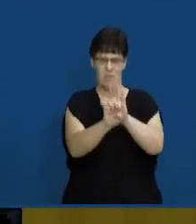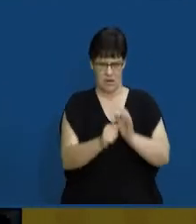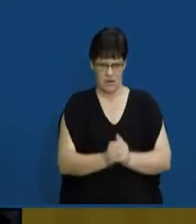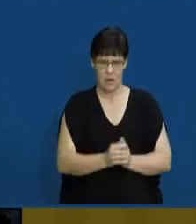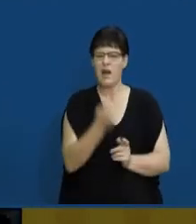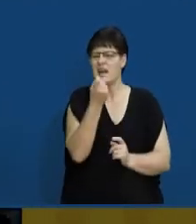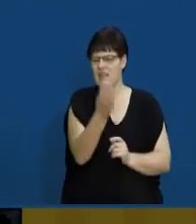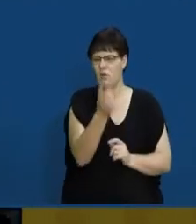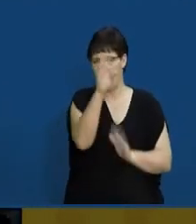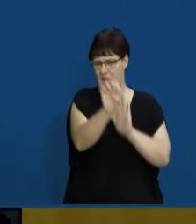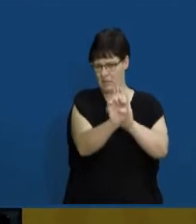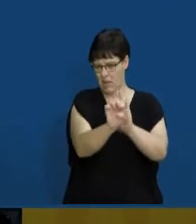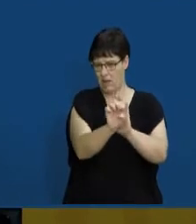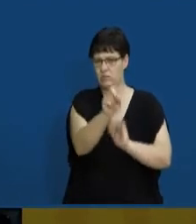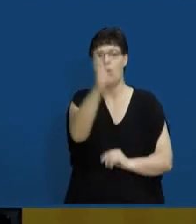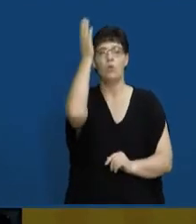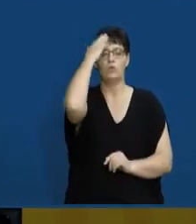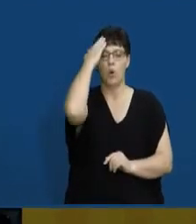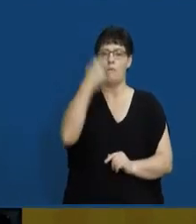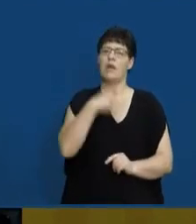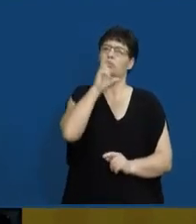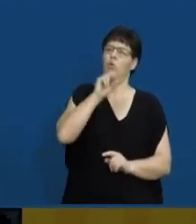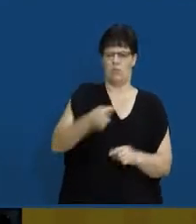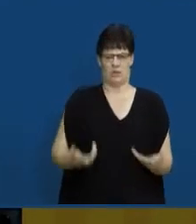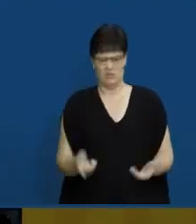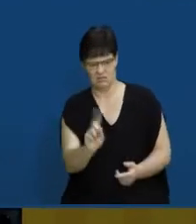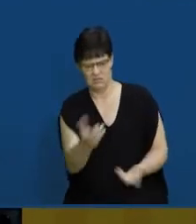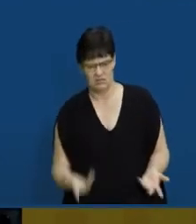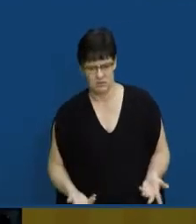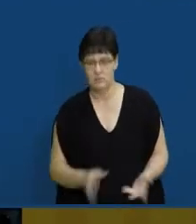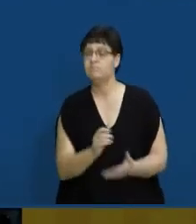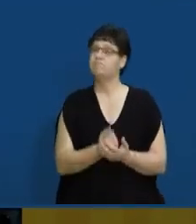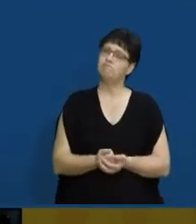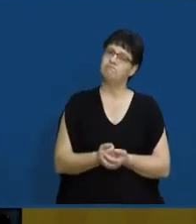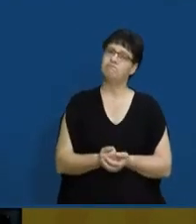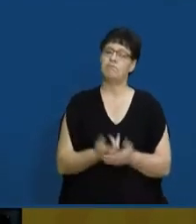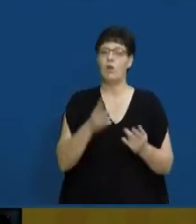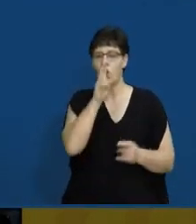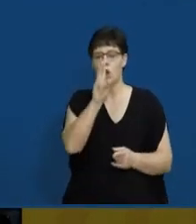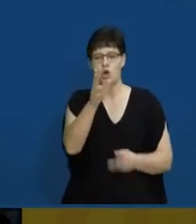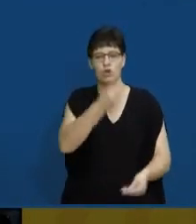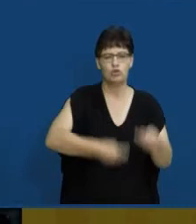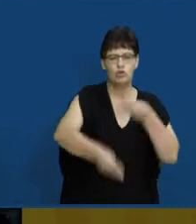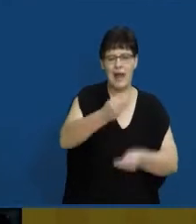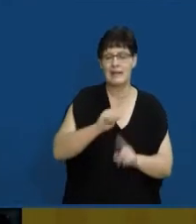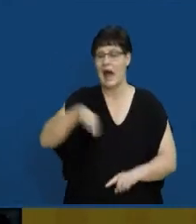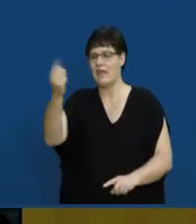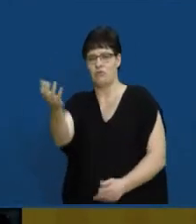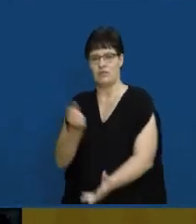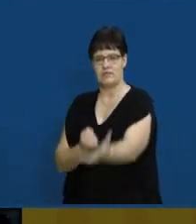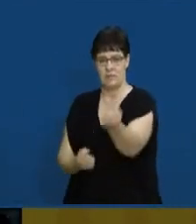one example to you so that you know what we're referring to. When you're looking at trade and other